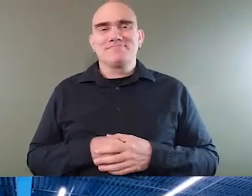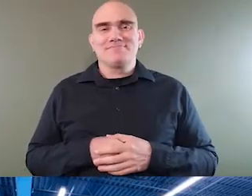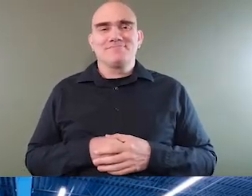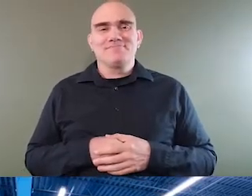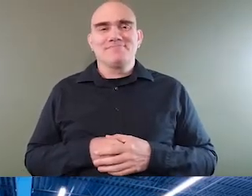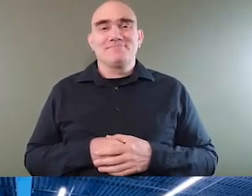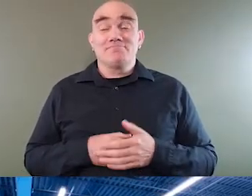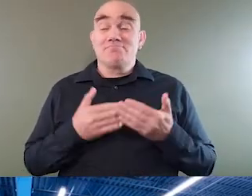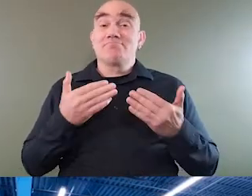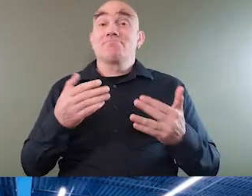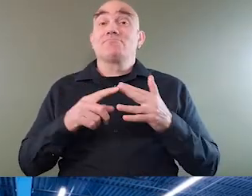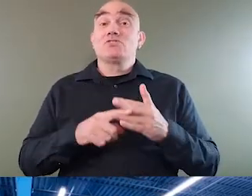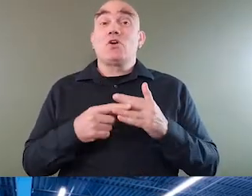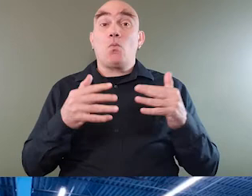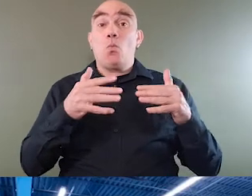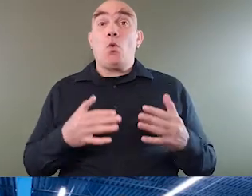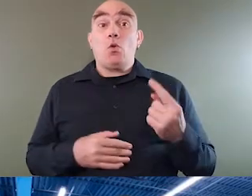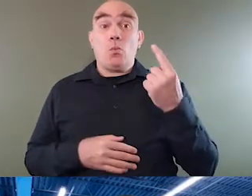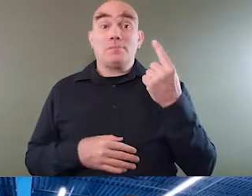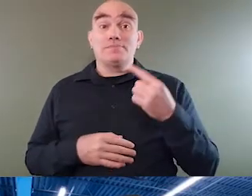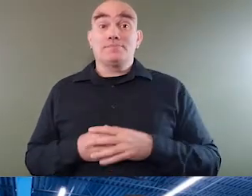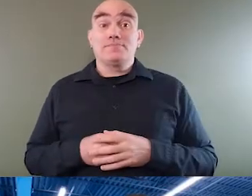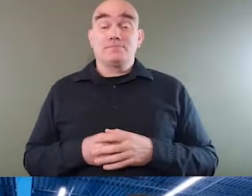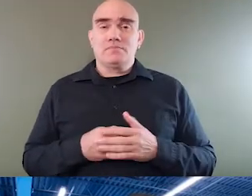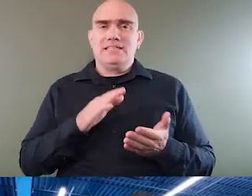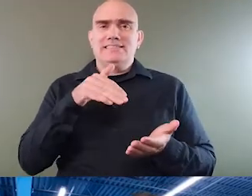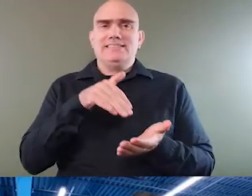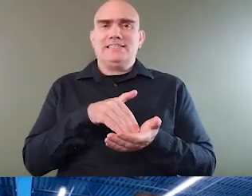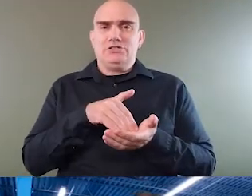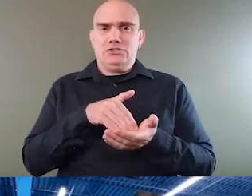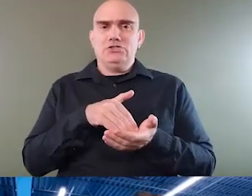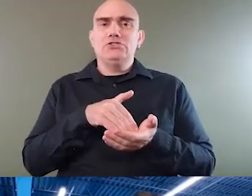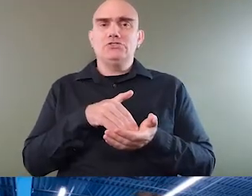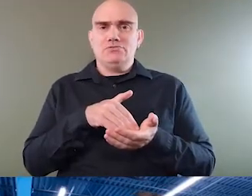Let's prepare for warrior one. Come to a nice center